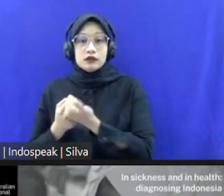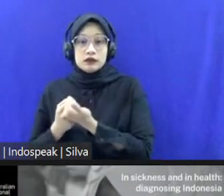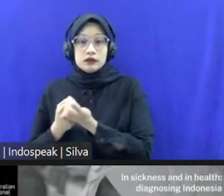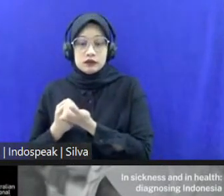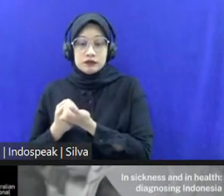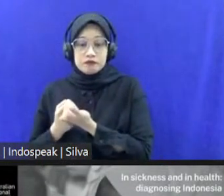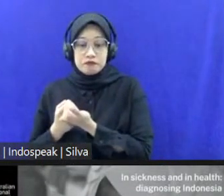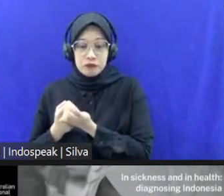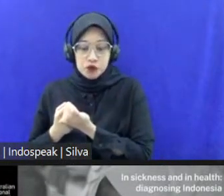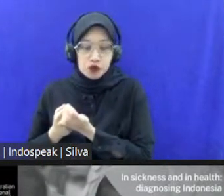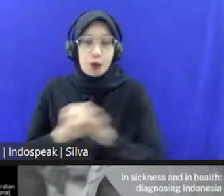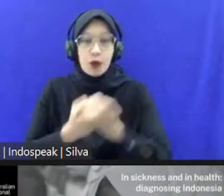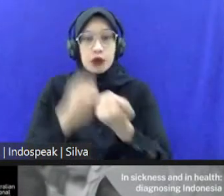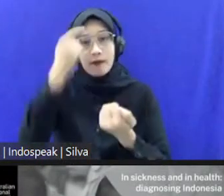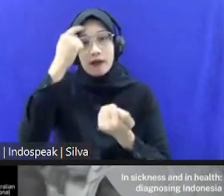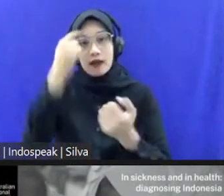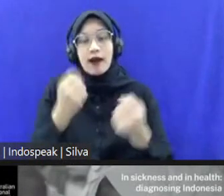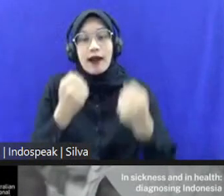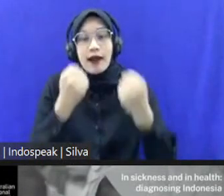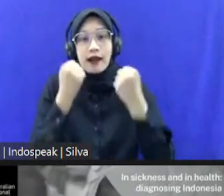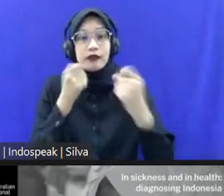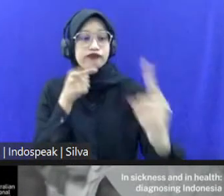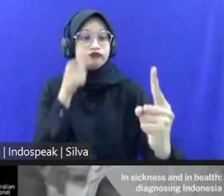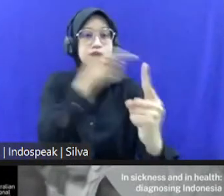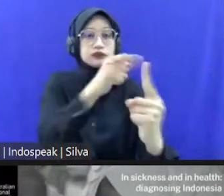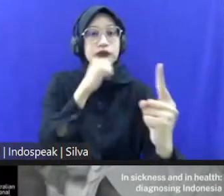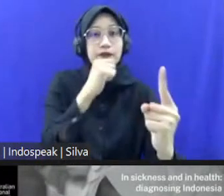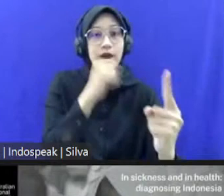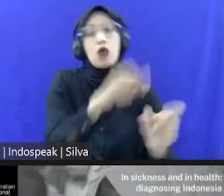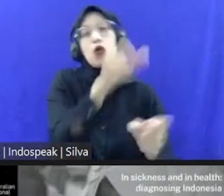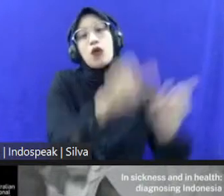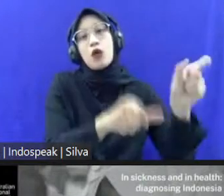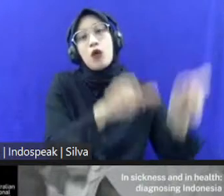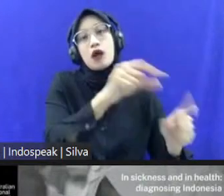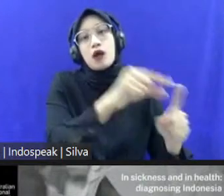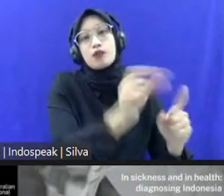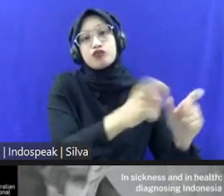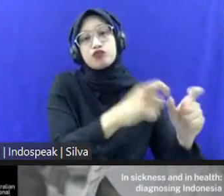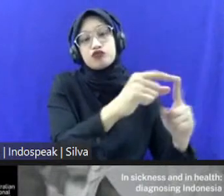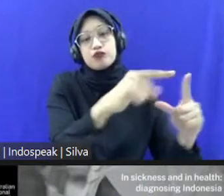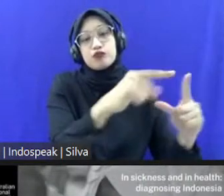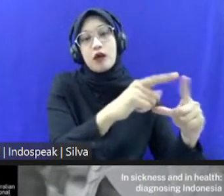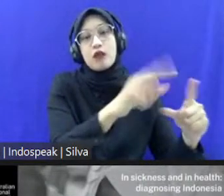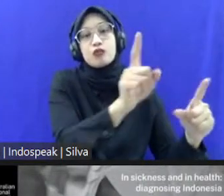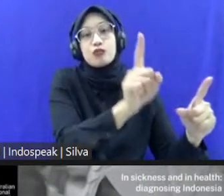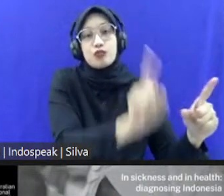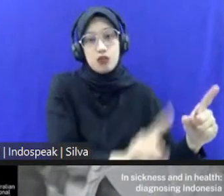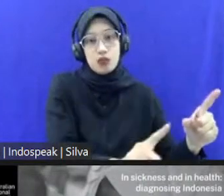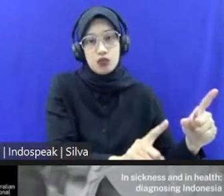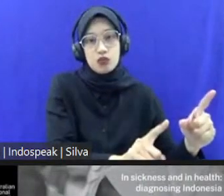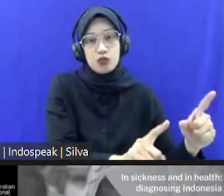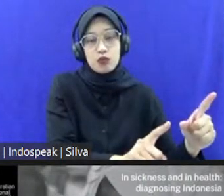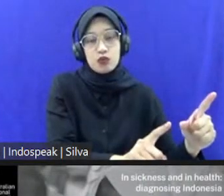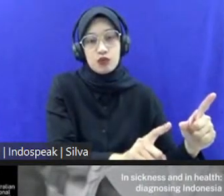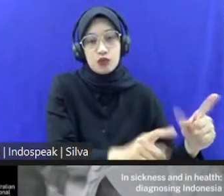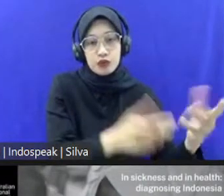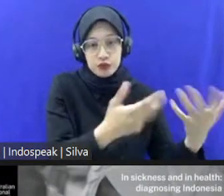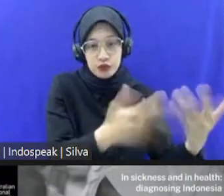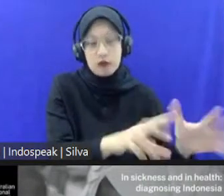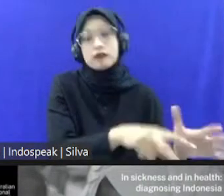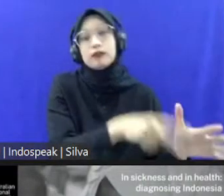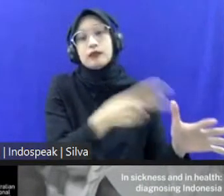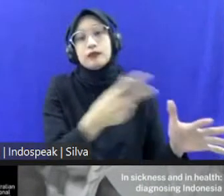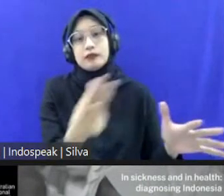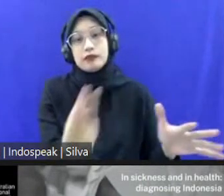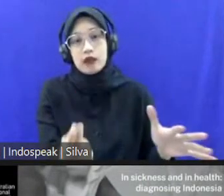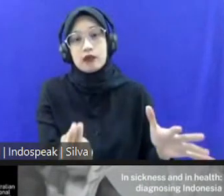first, and the health workforce then transfer that support to the community health workers and hopefully